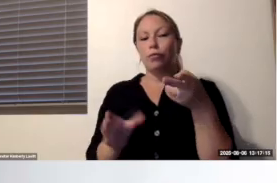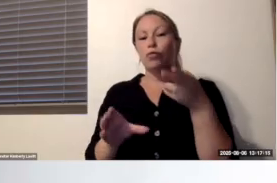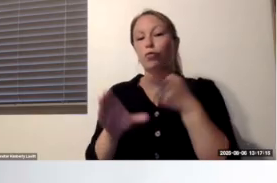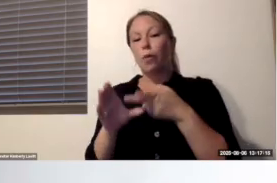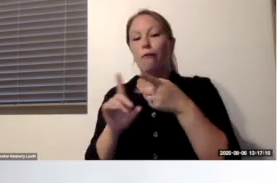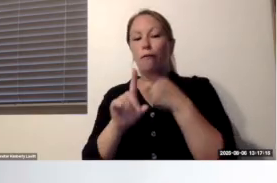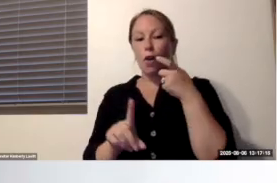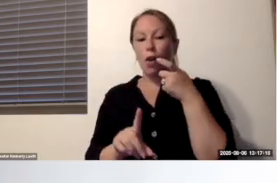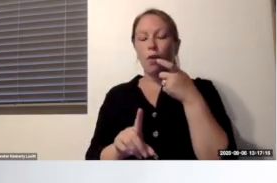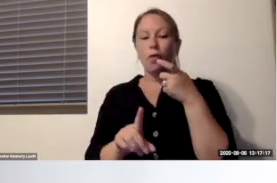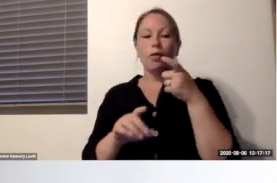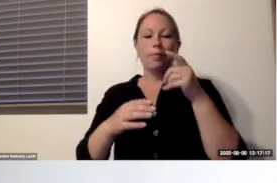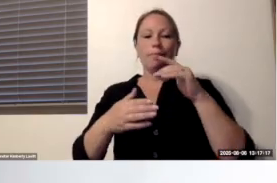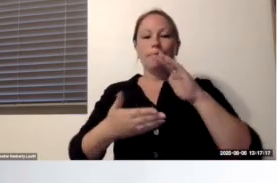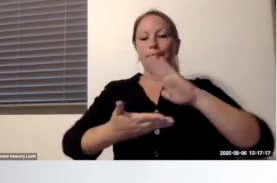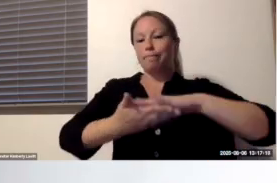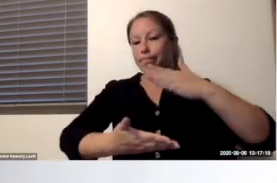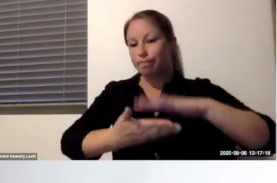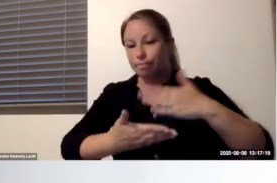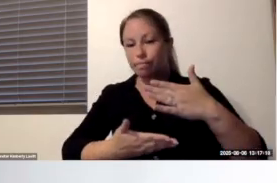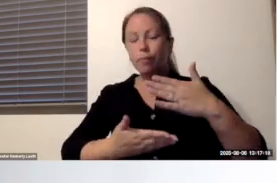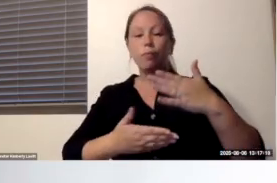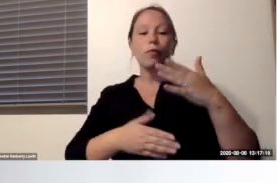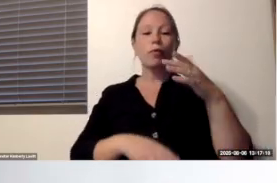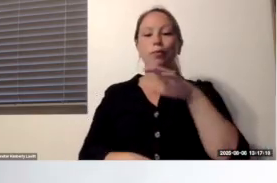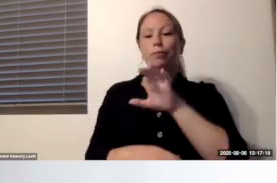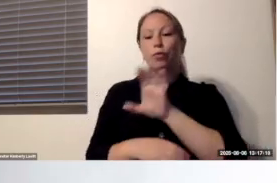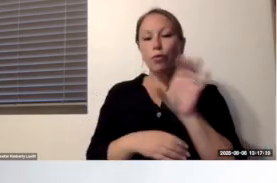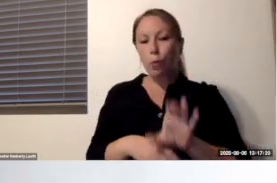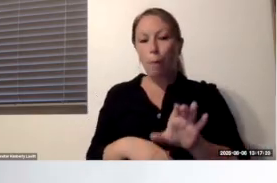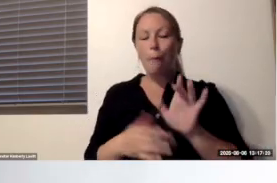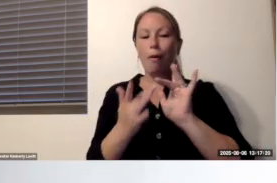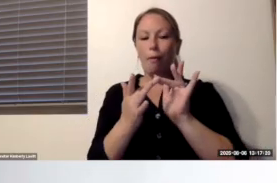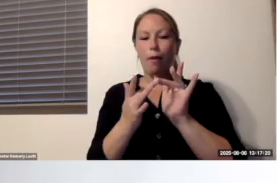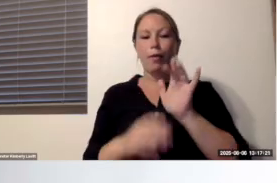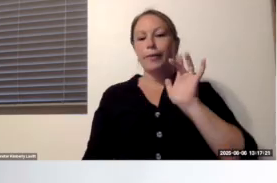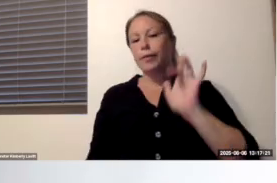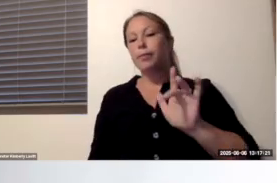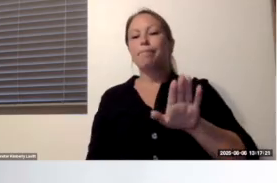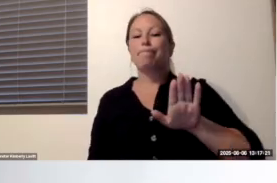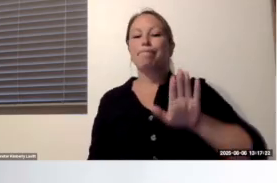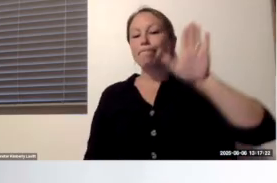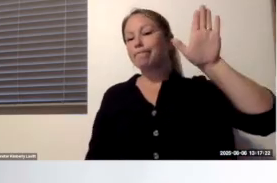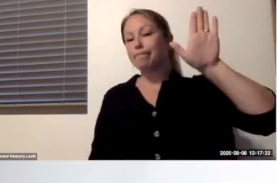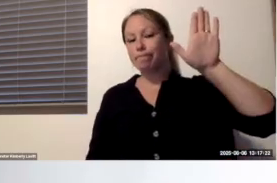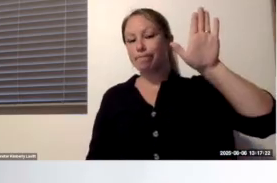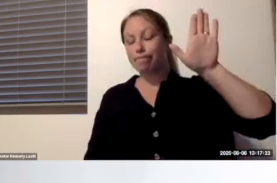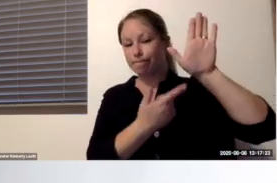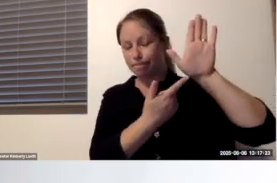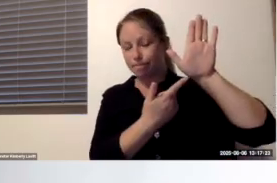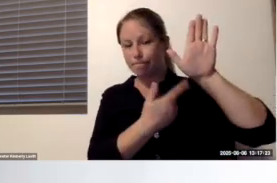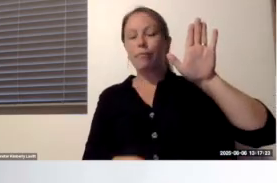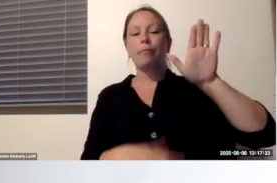from a desktop using Zoom online, please click on the raise hand option on the Zoom navigation